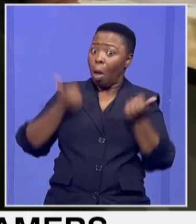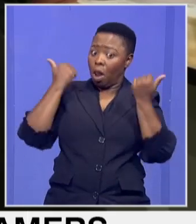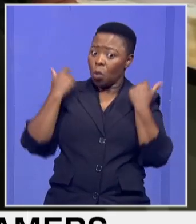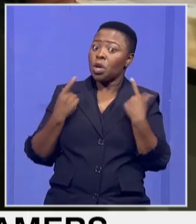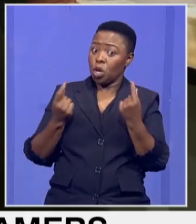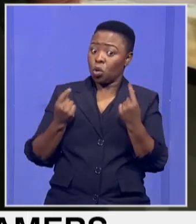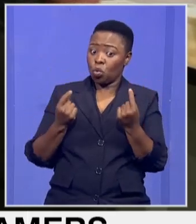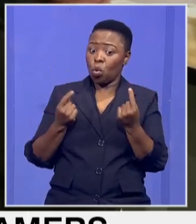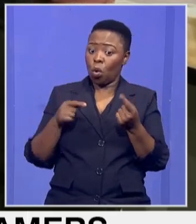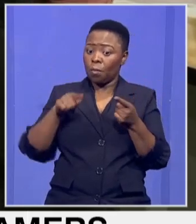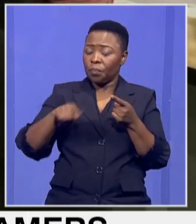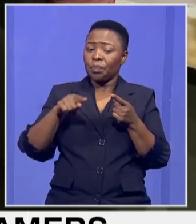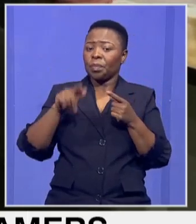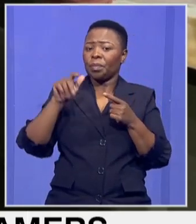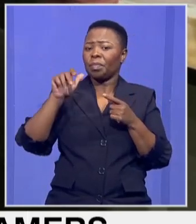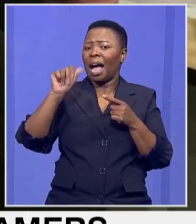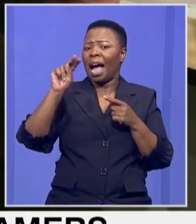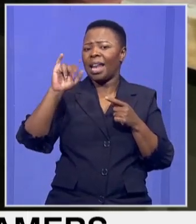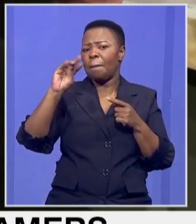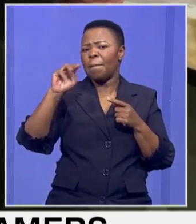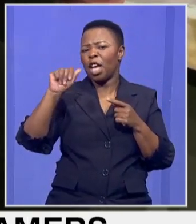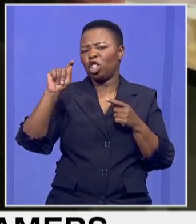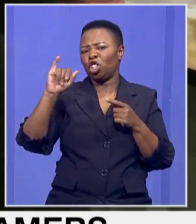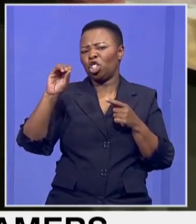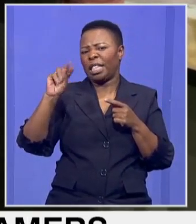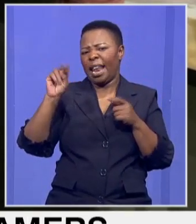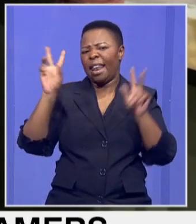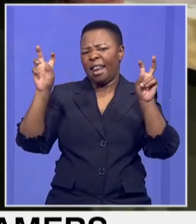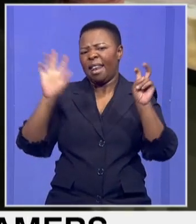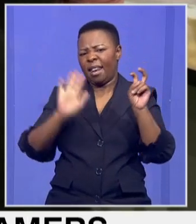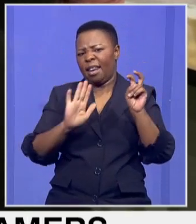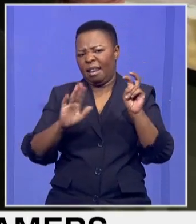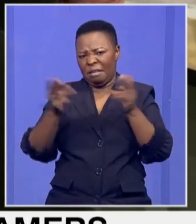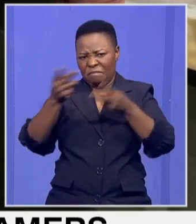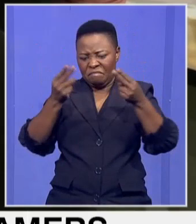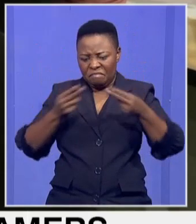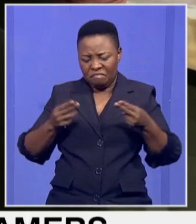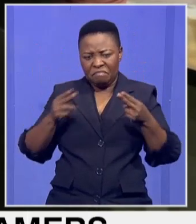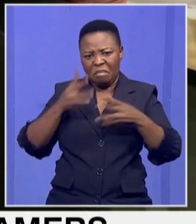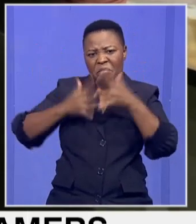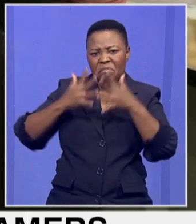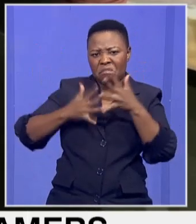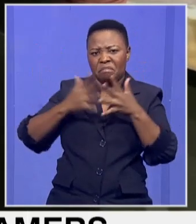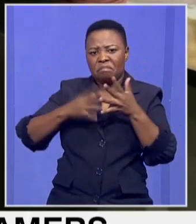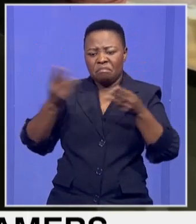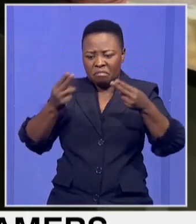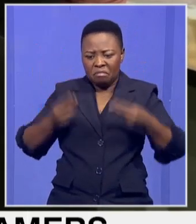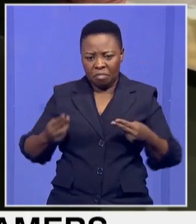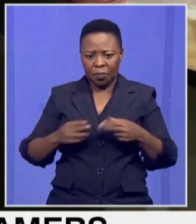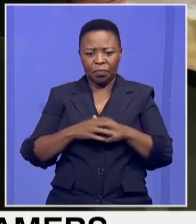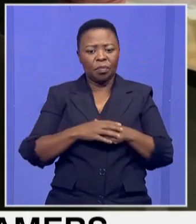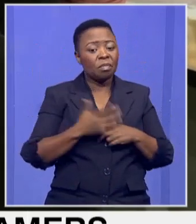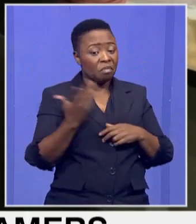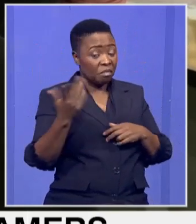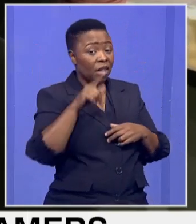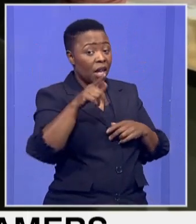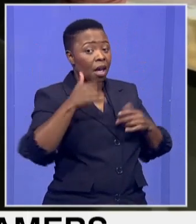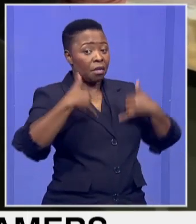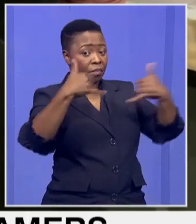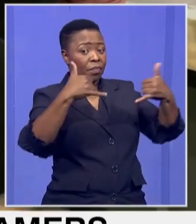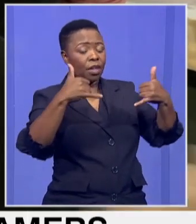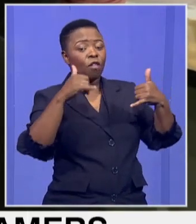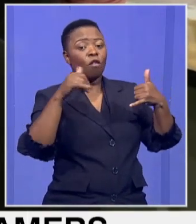on the animation stage. Sure, absolutely. So if you look at Daniel Snadden, who's a local director here, he's just won a BAFTA award for Snail and the